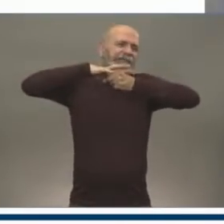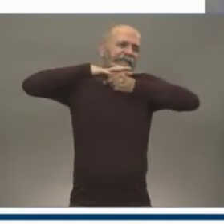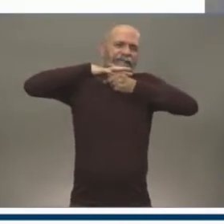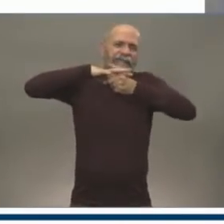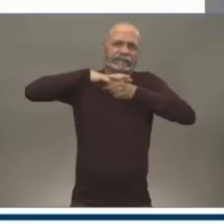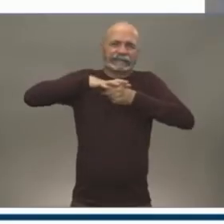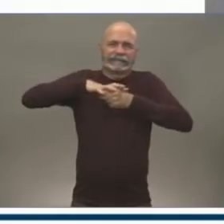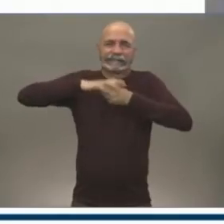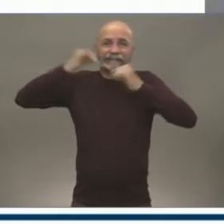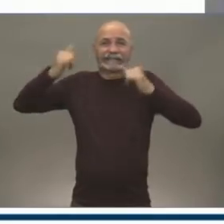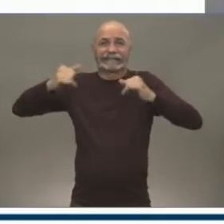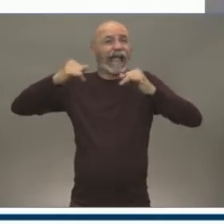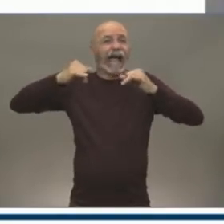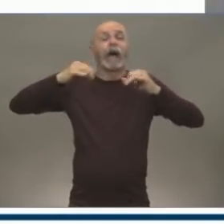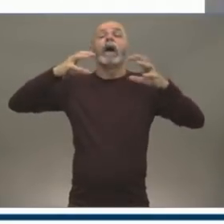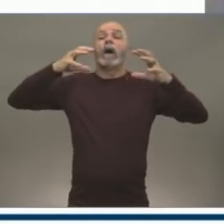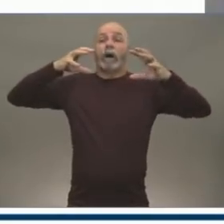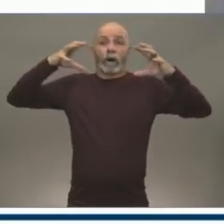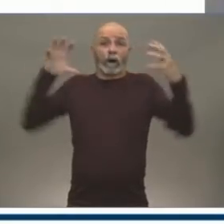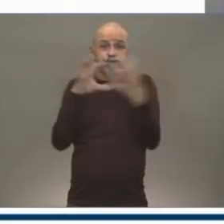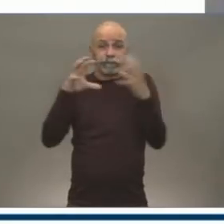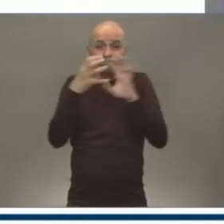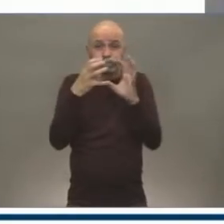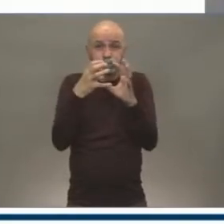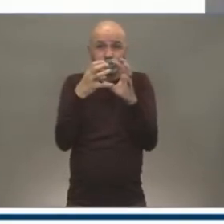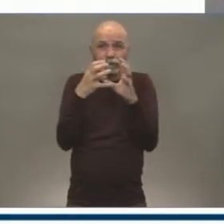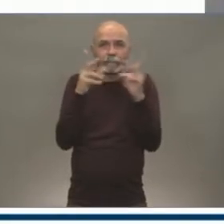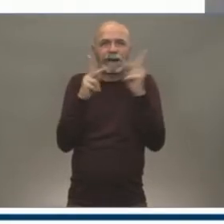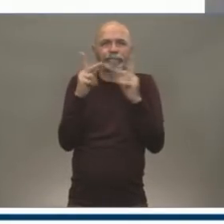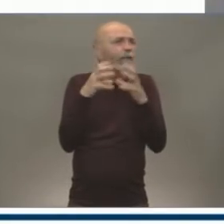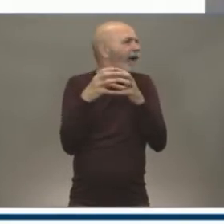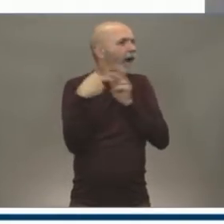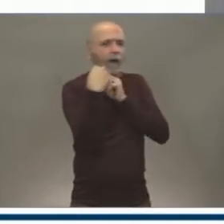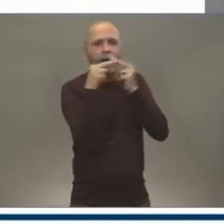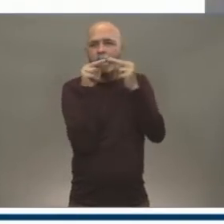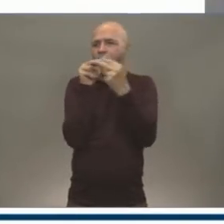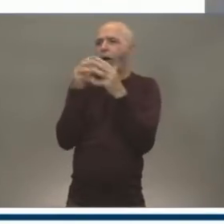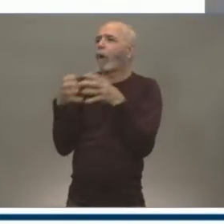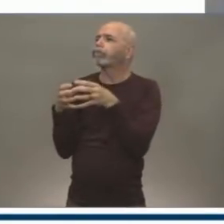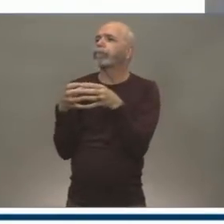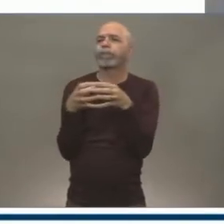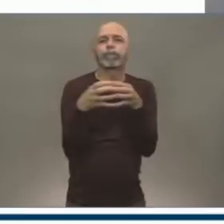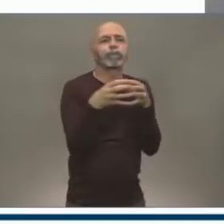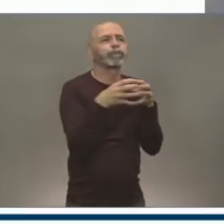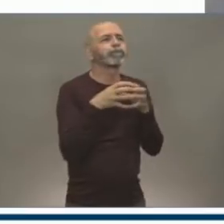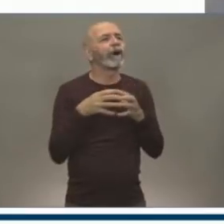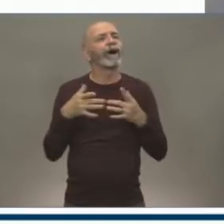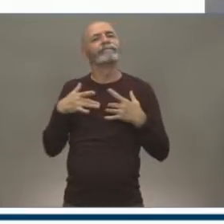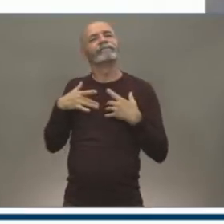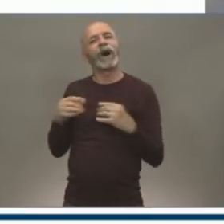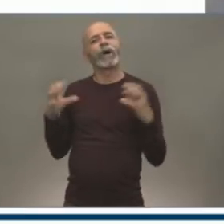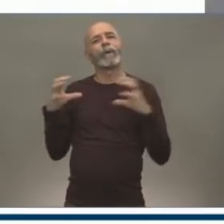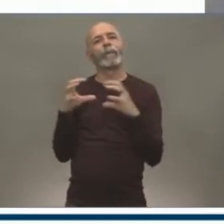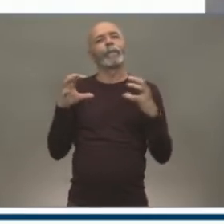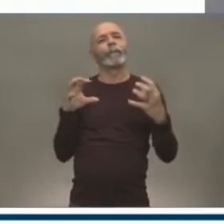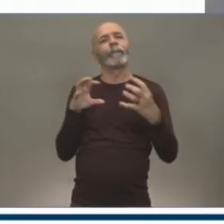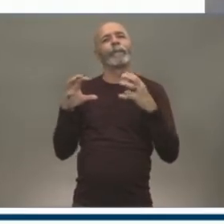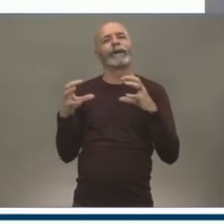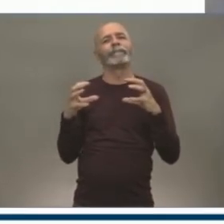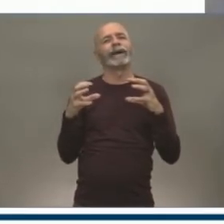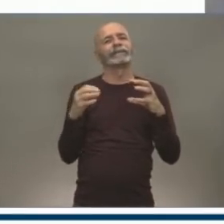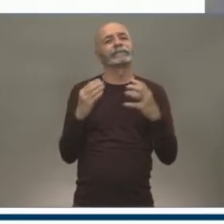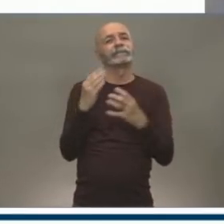from the citizens. I think what you're seeing is in some cases where we had an outbreak,